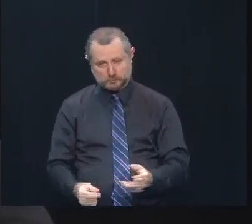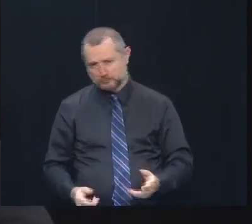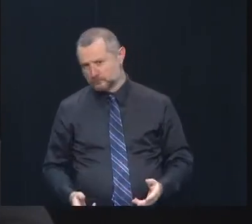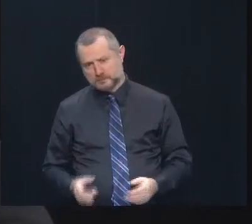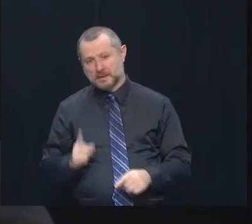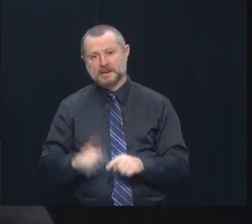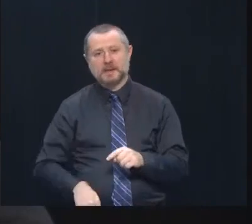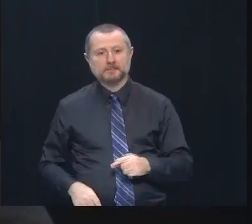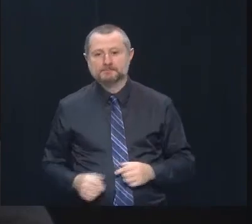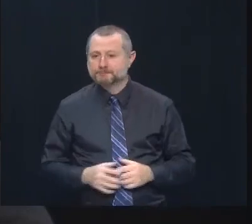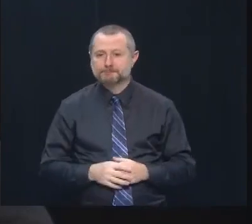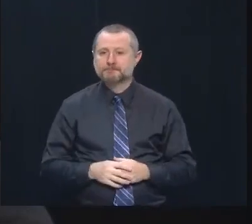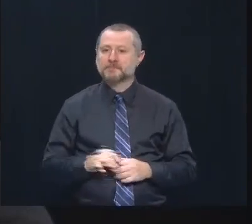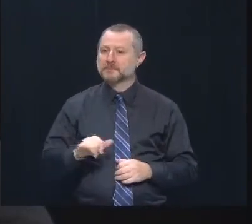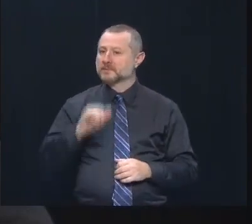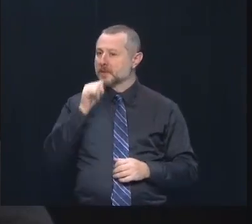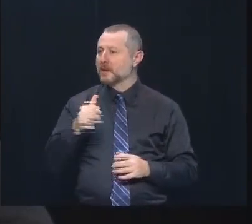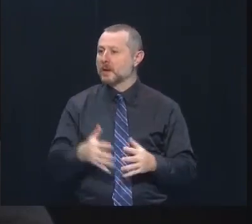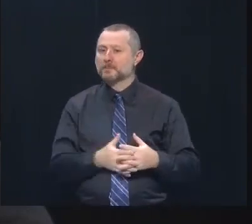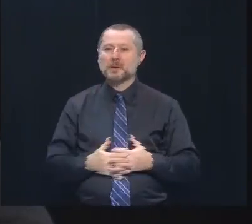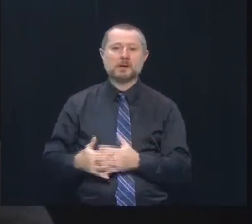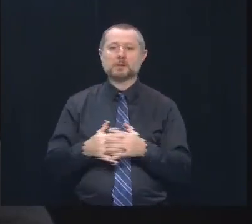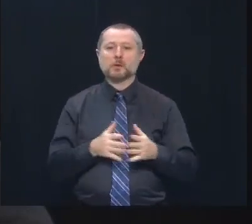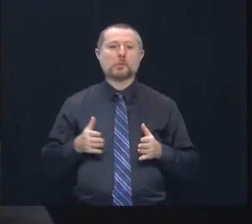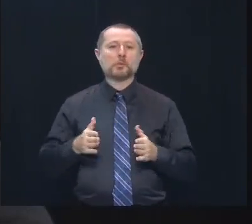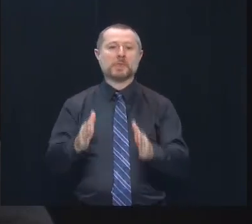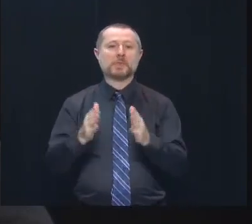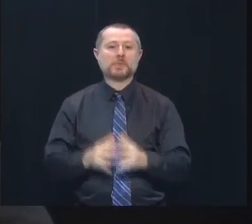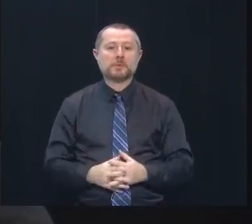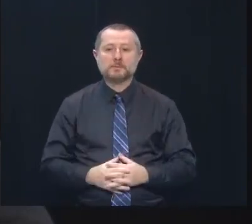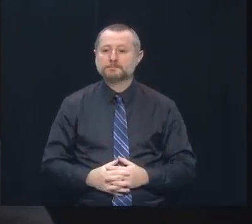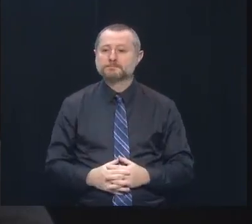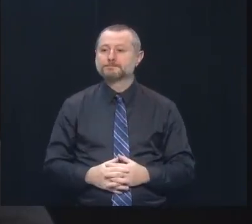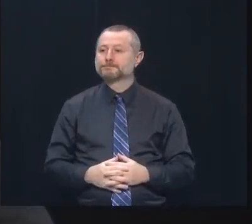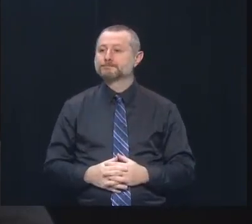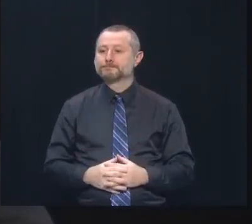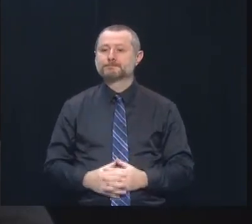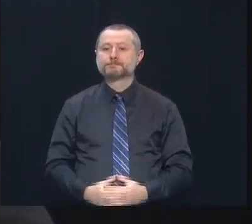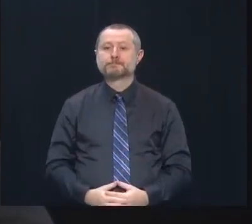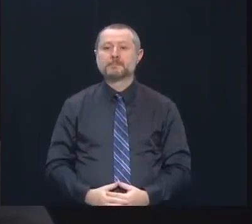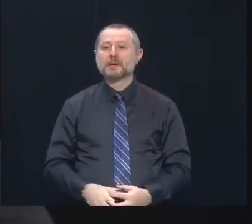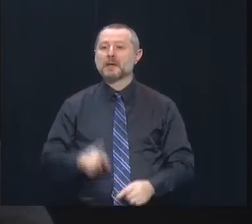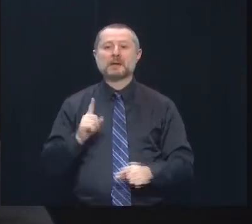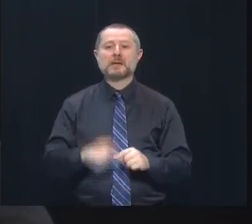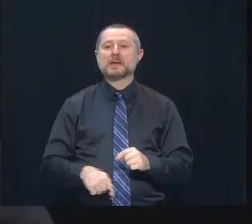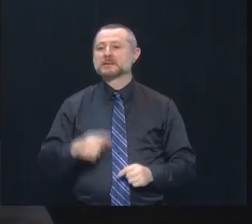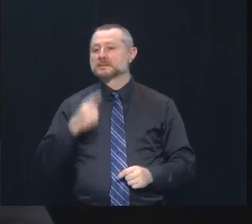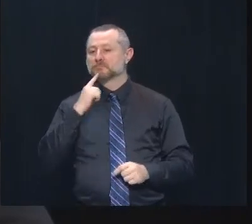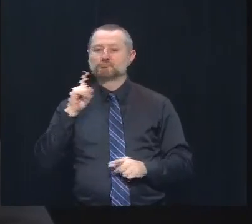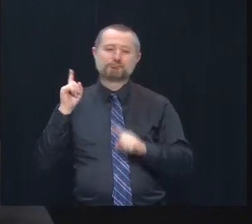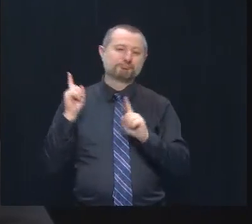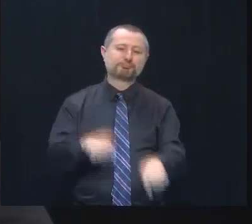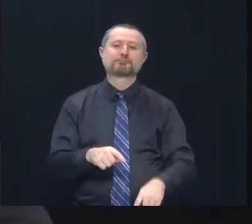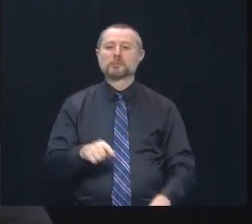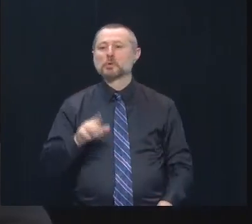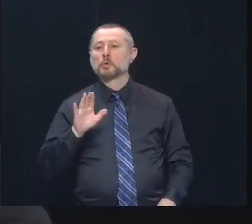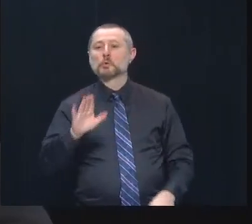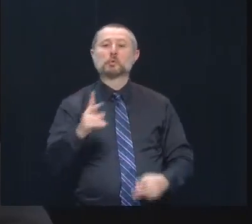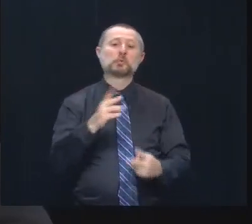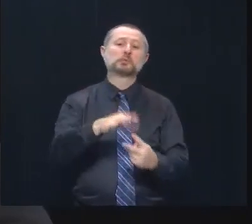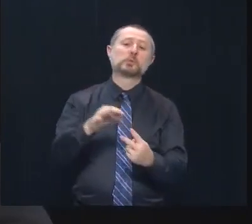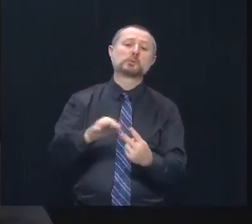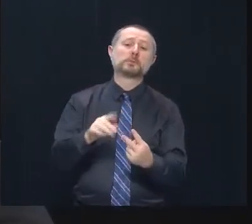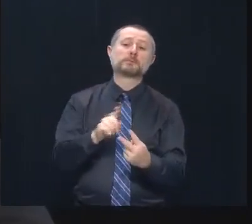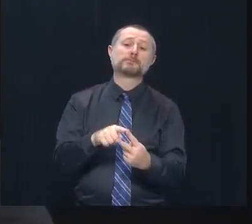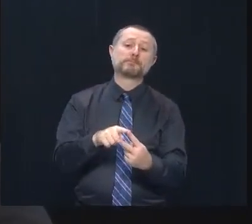That's not America. That's not America. You can't say your choice is the